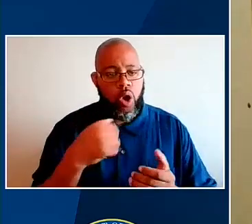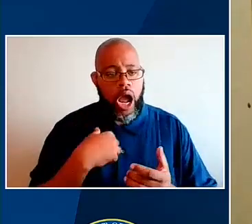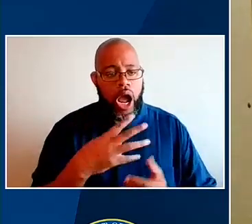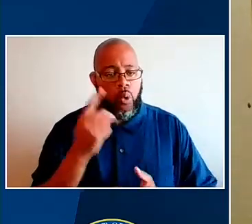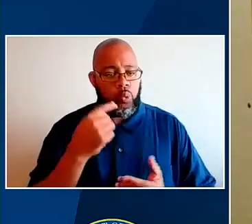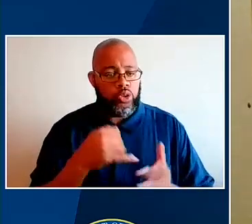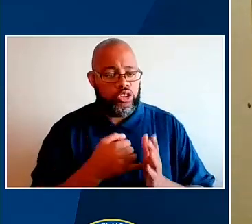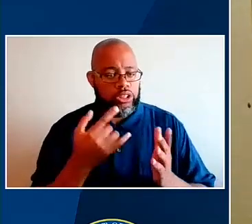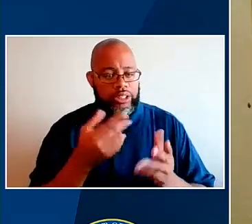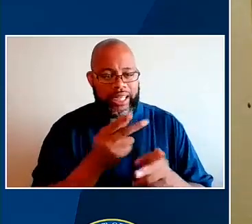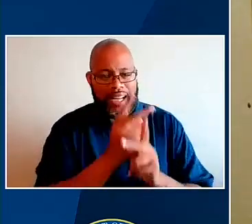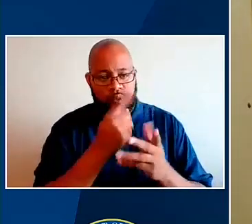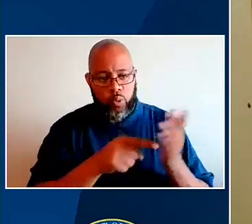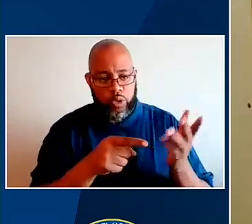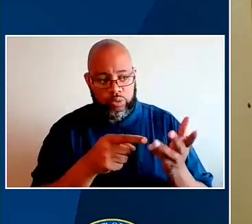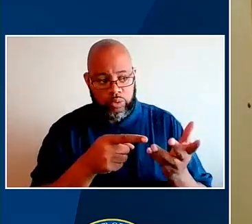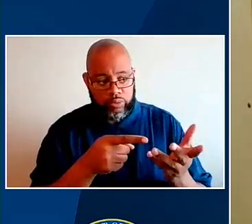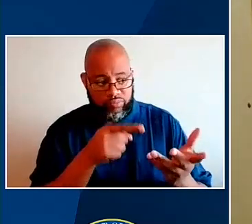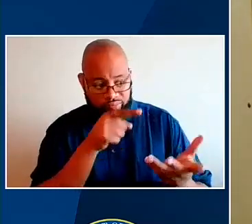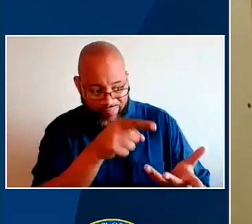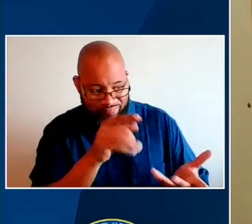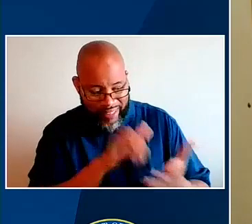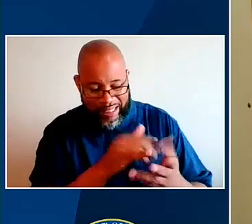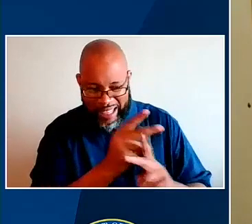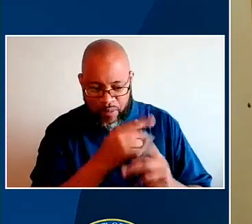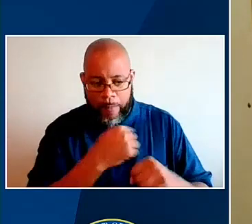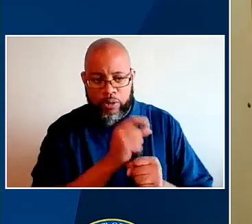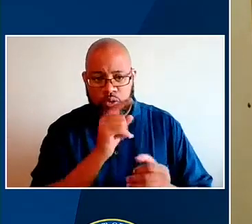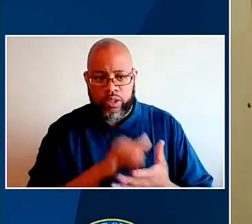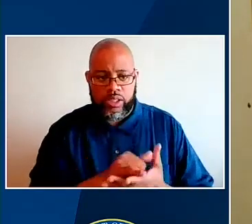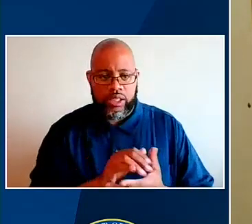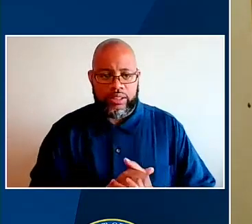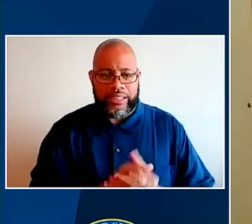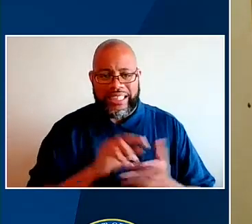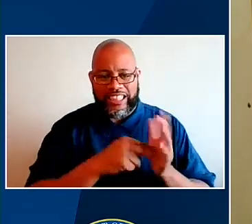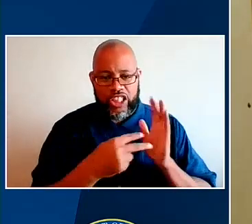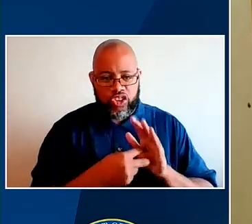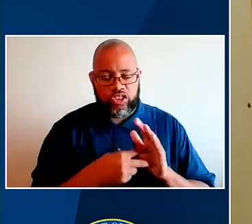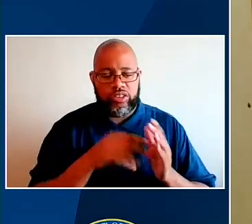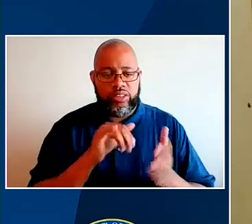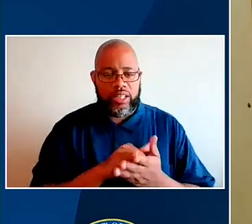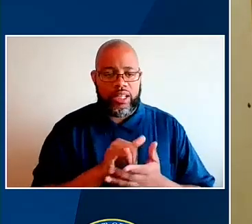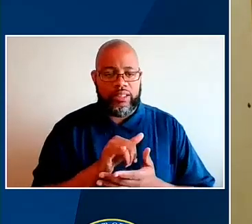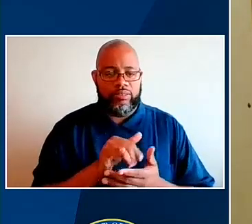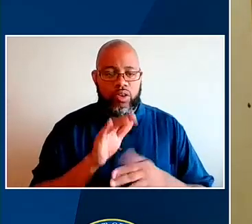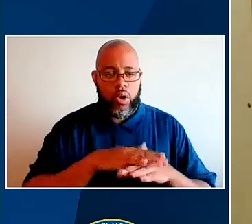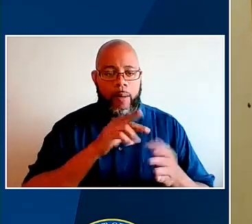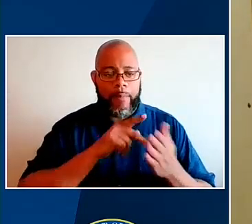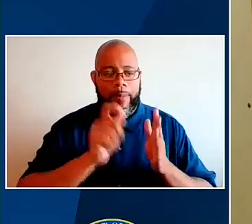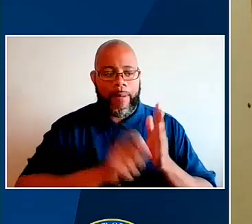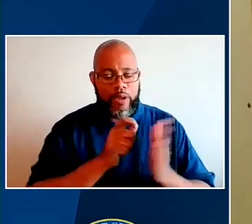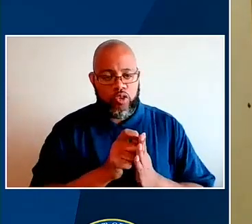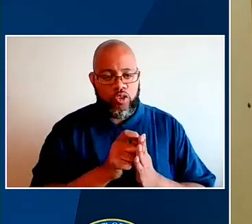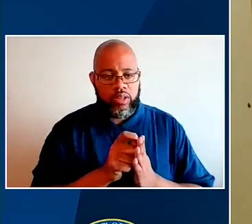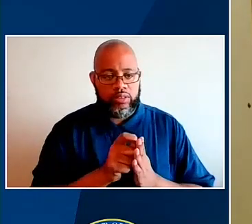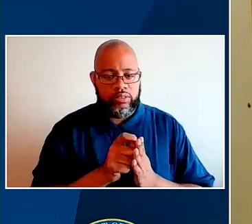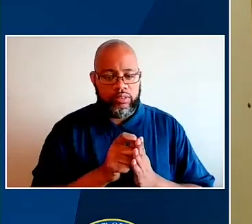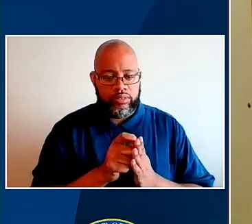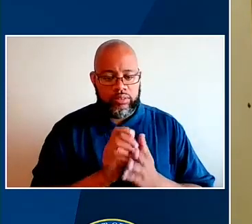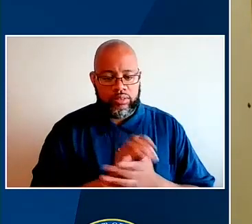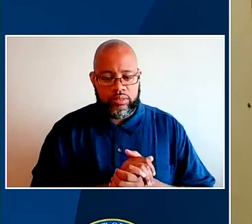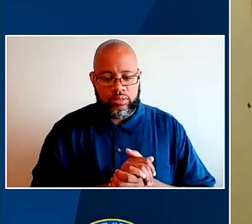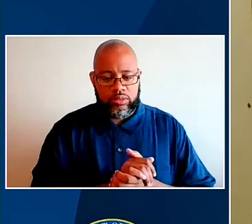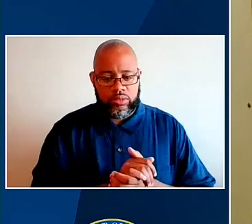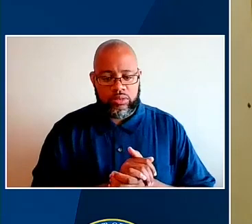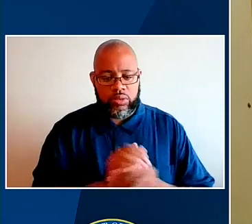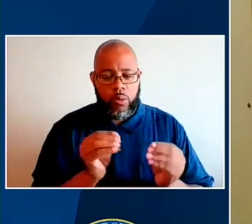I mean, be careful what you wish for, right? But like, I would just make sure if the intention is that it's on a payment period basis or per term or more often